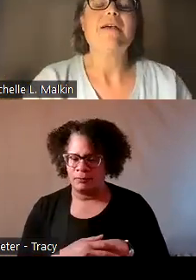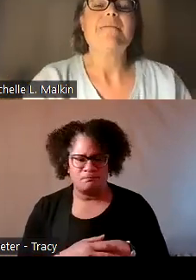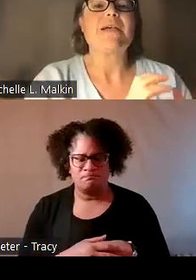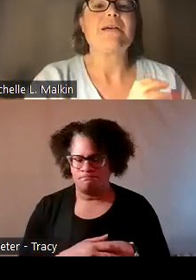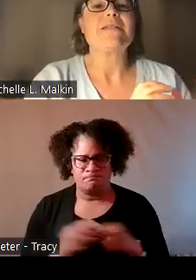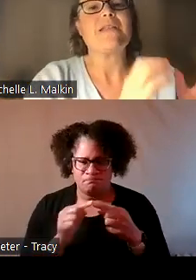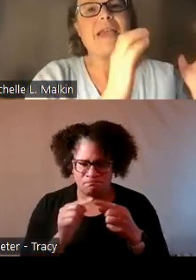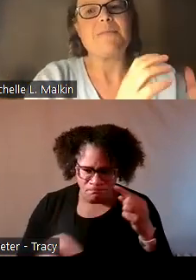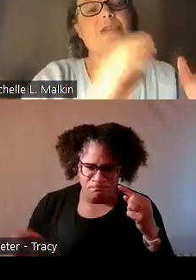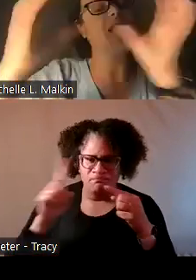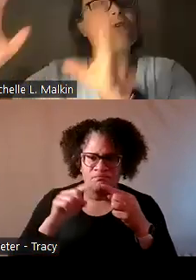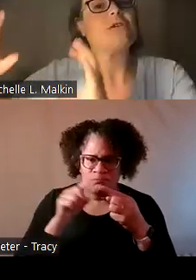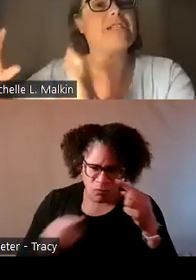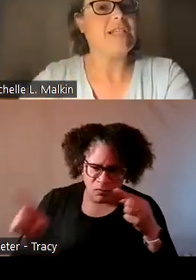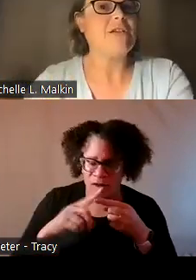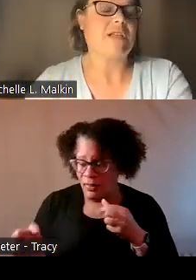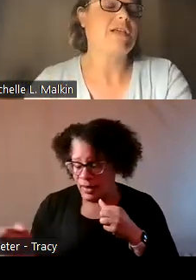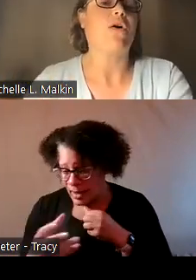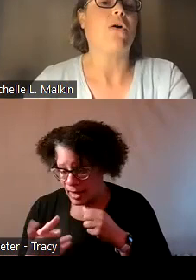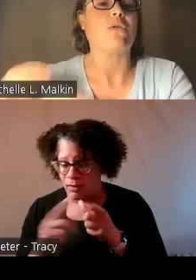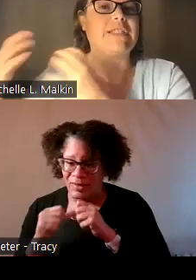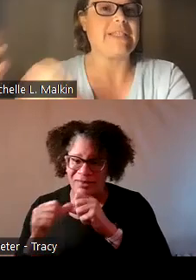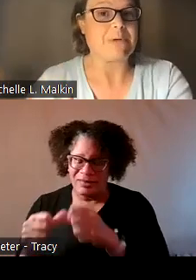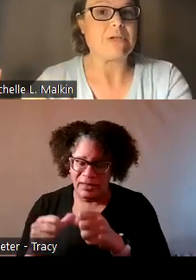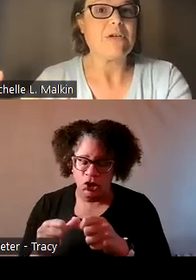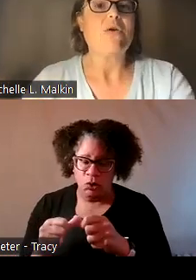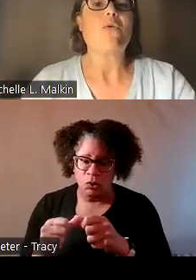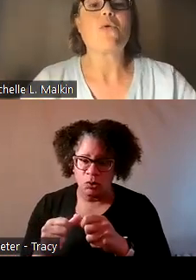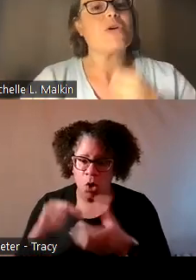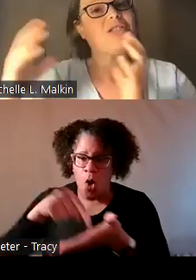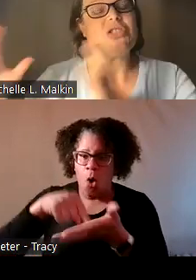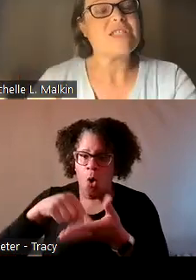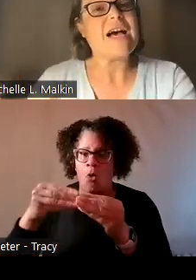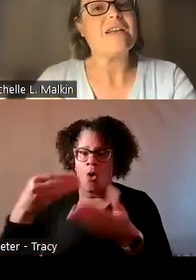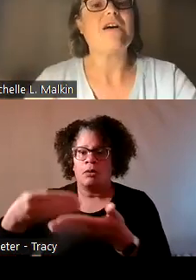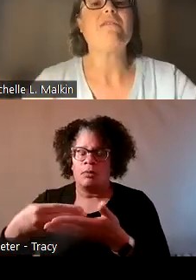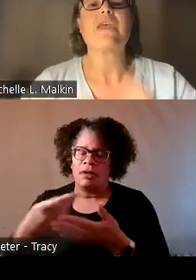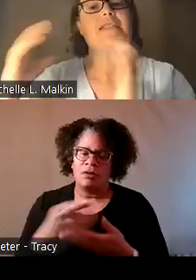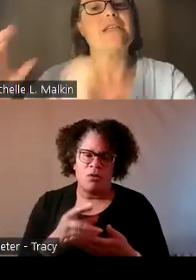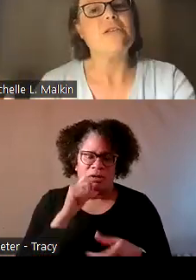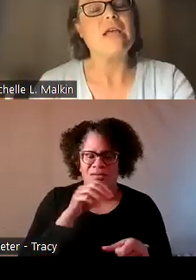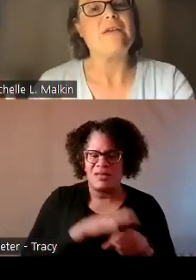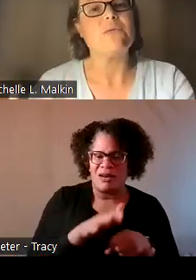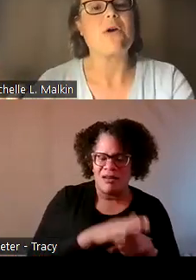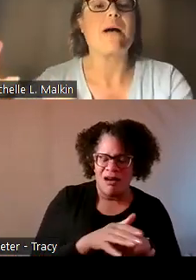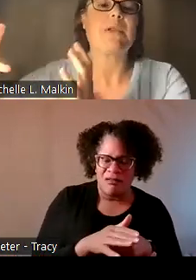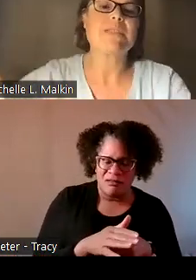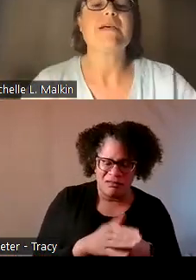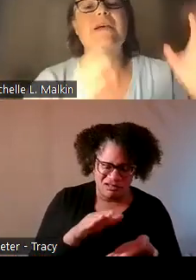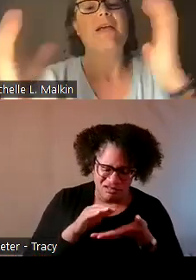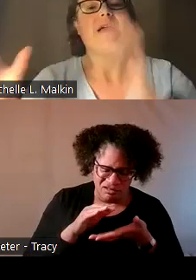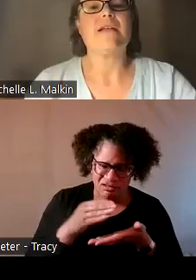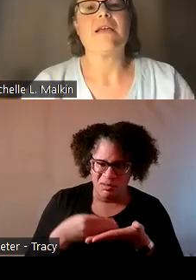cyclical because they gamble, they either continue to dig the hole deeper or it's just not enough. They continue to have new